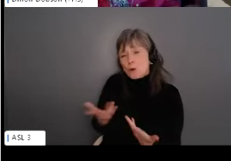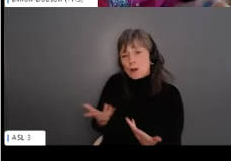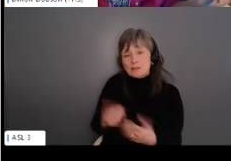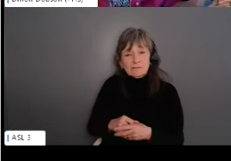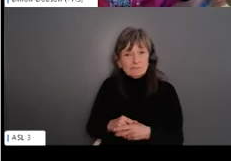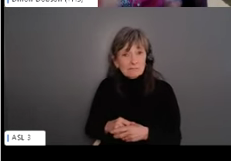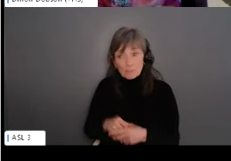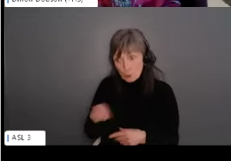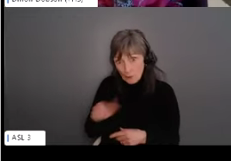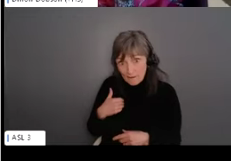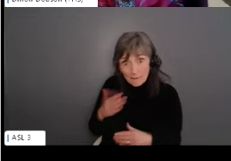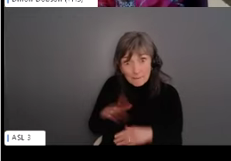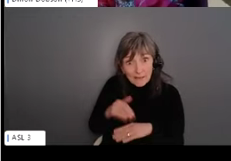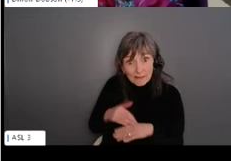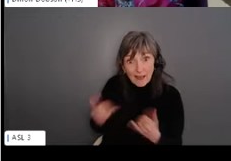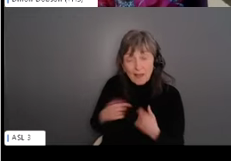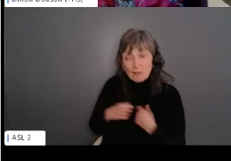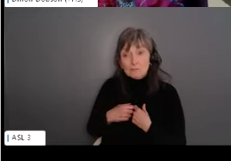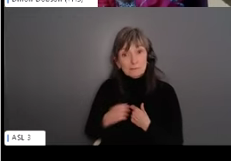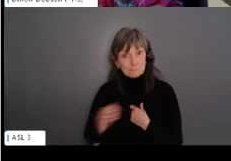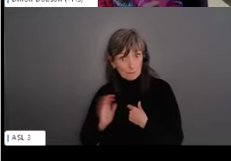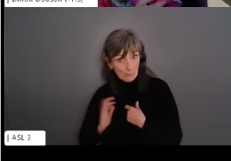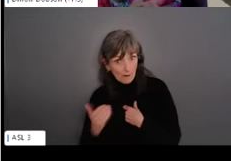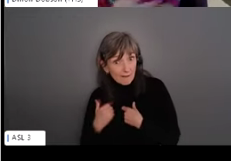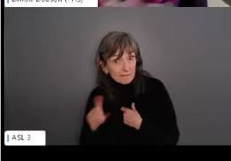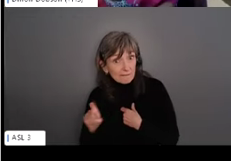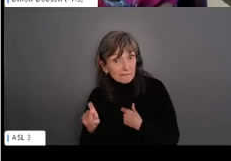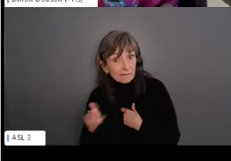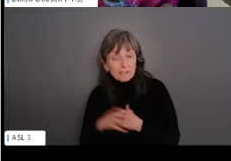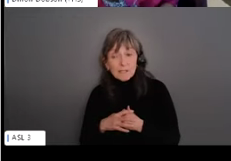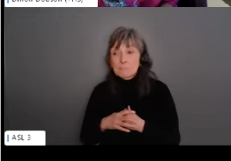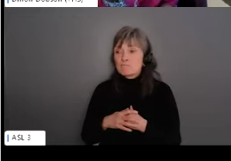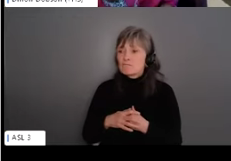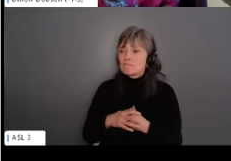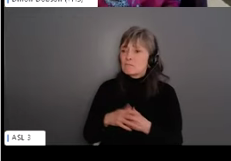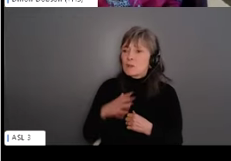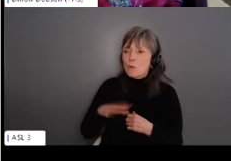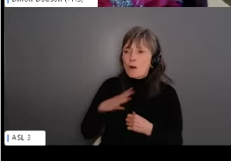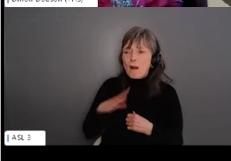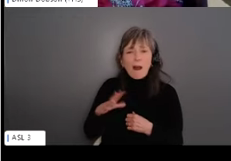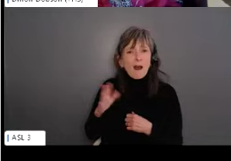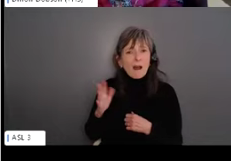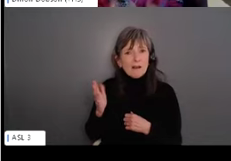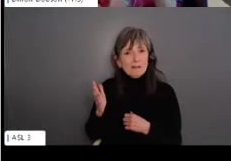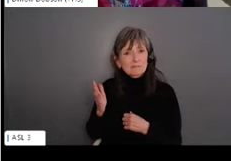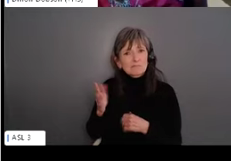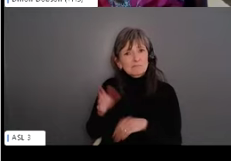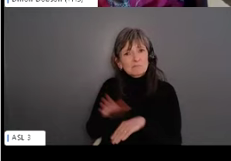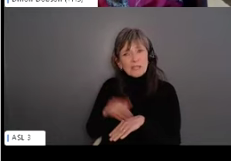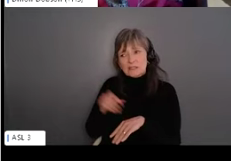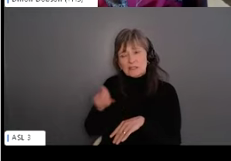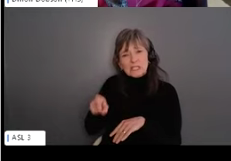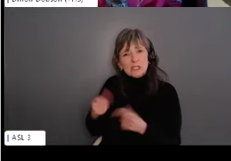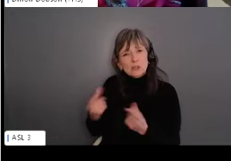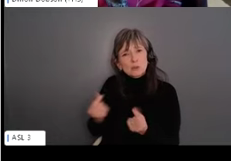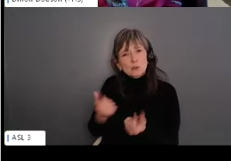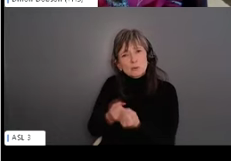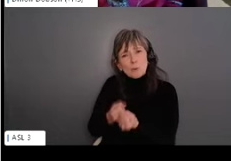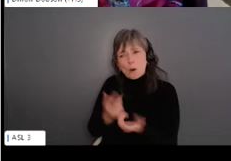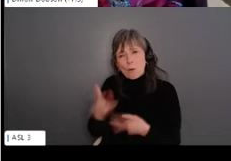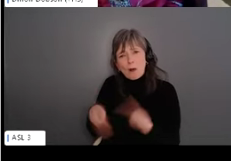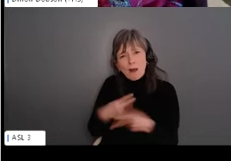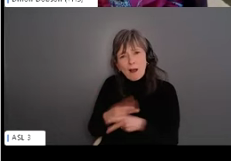have pets now? Have they had them in the past? What kinds of needs does their pet have? How can we assist them in